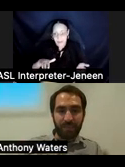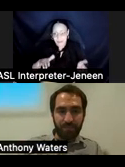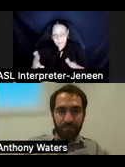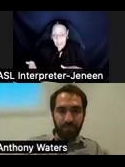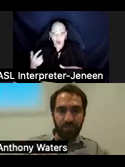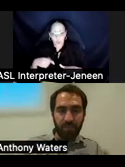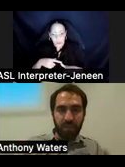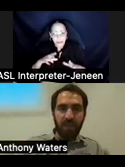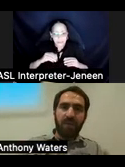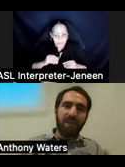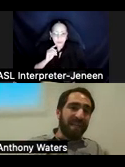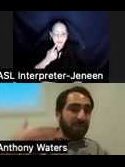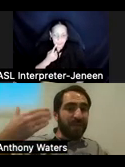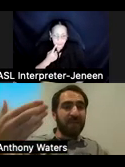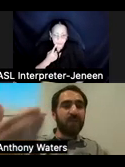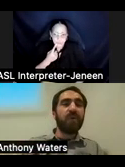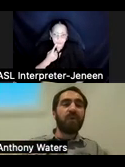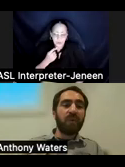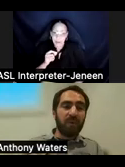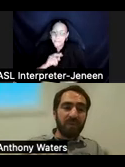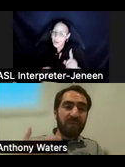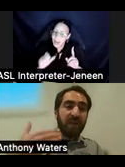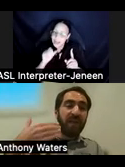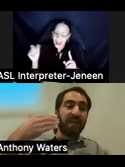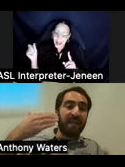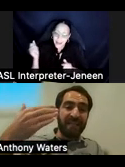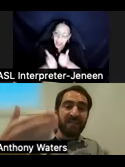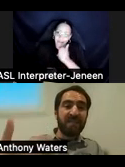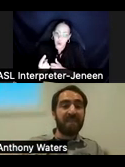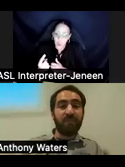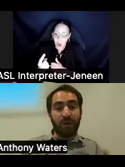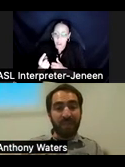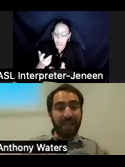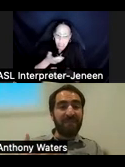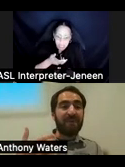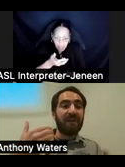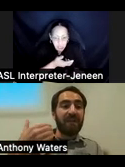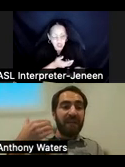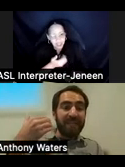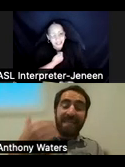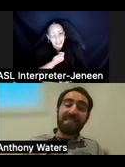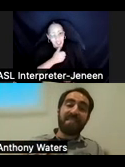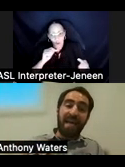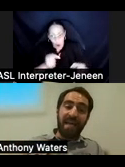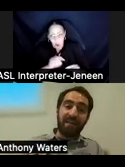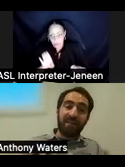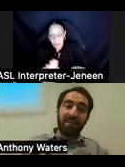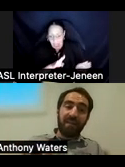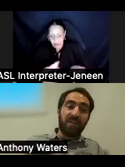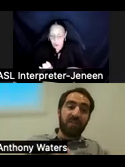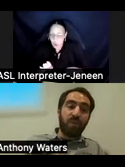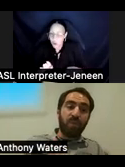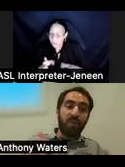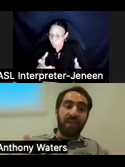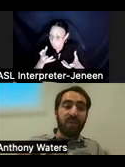attempt. But not everybody who engages in a self-harm behavior intends to die.